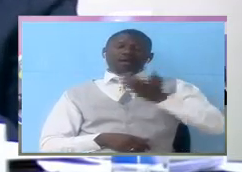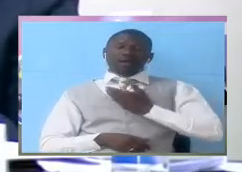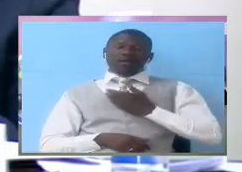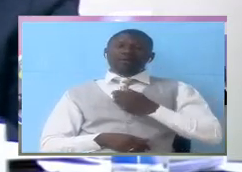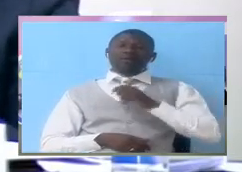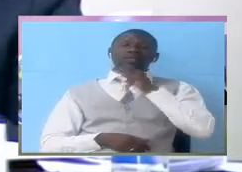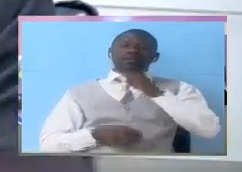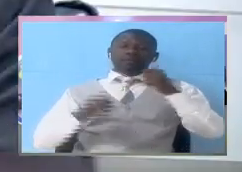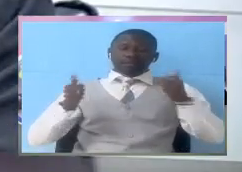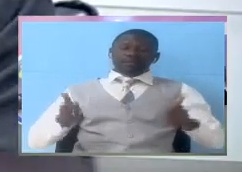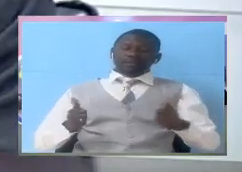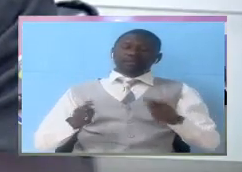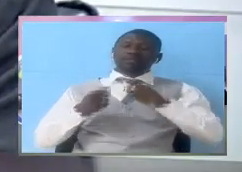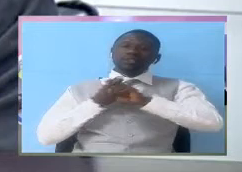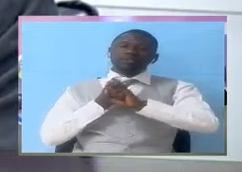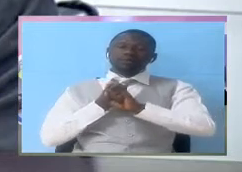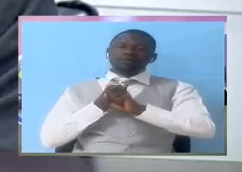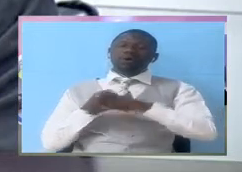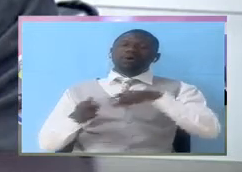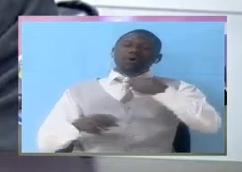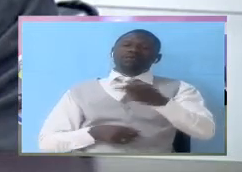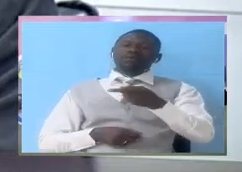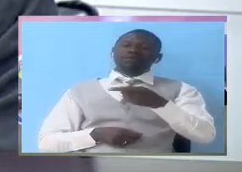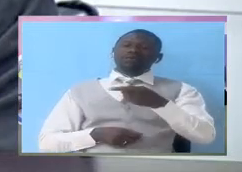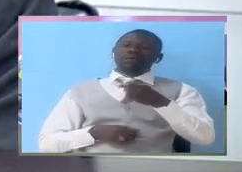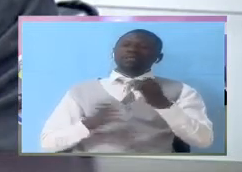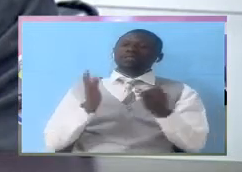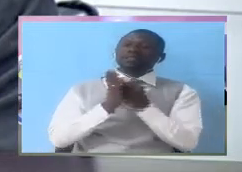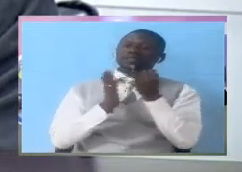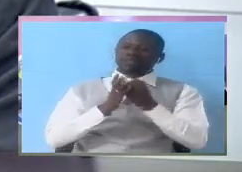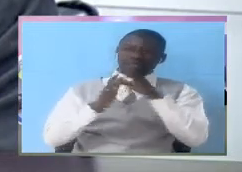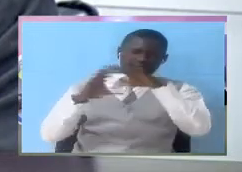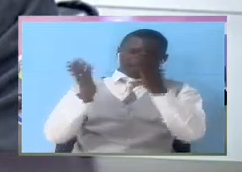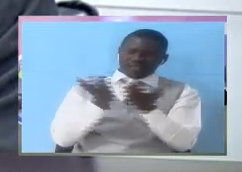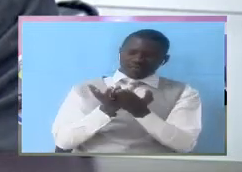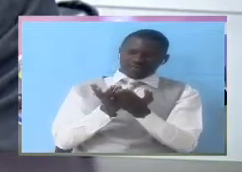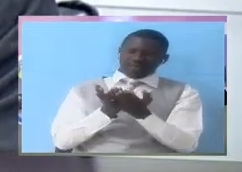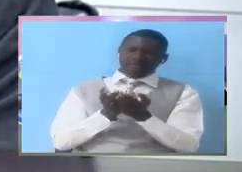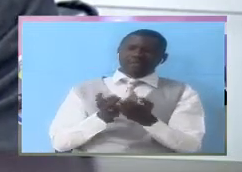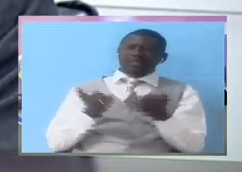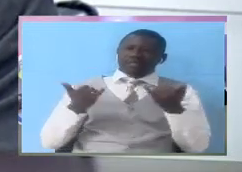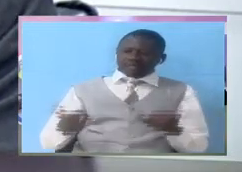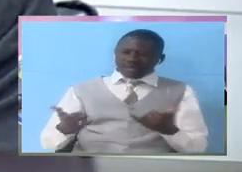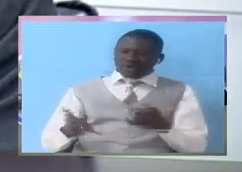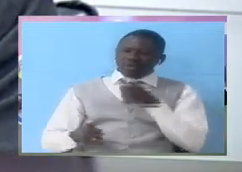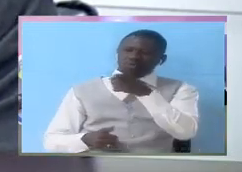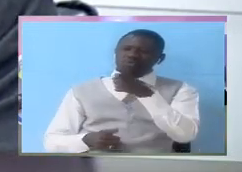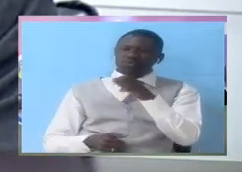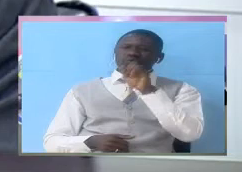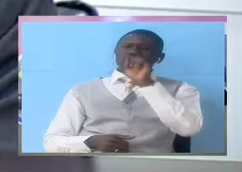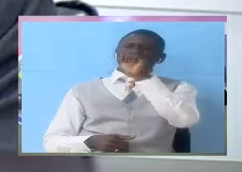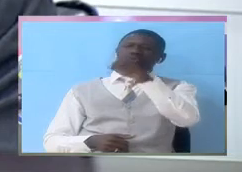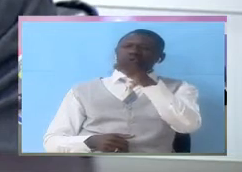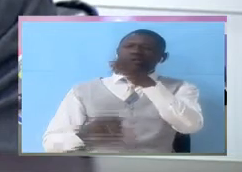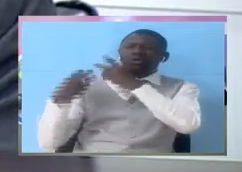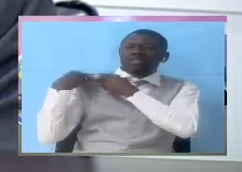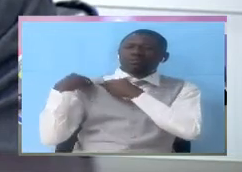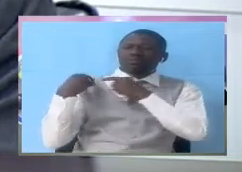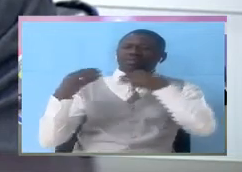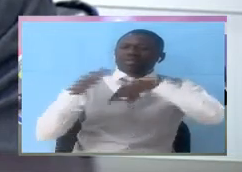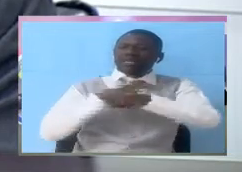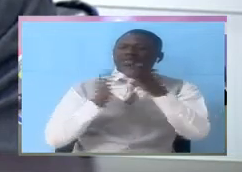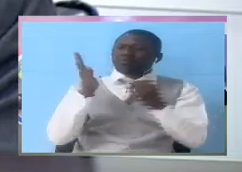of that panel, what was your role as Director General? Comme que nak jambu kilifa yoy mu di panel bi gestu yi nga xamne